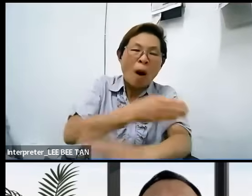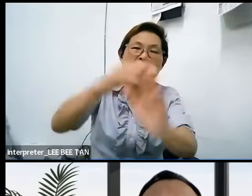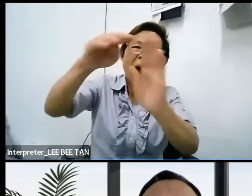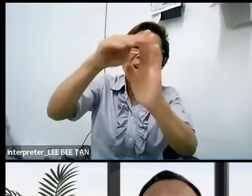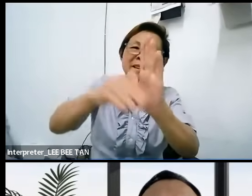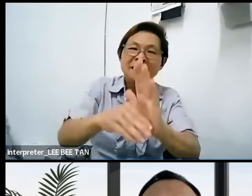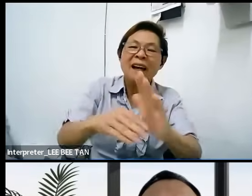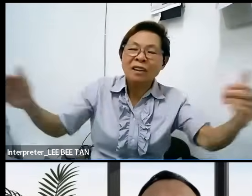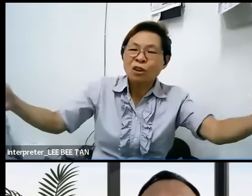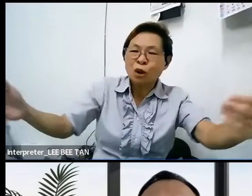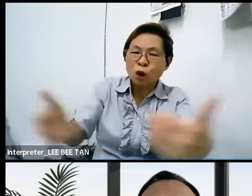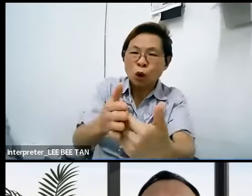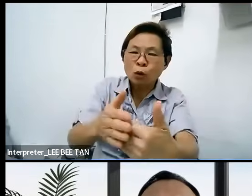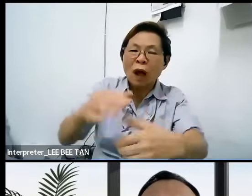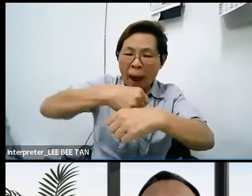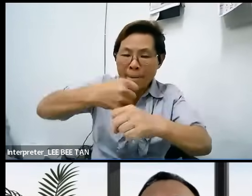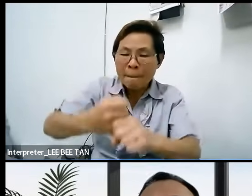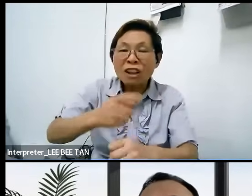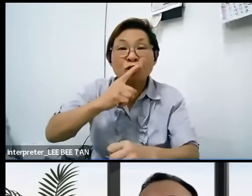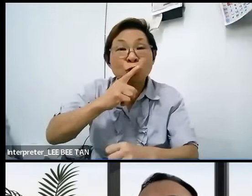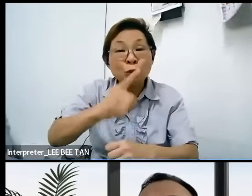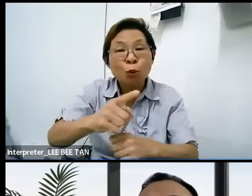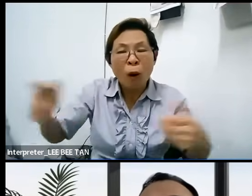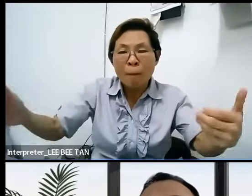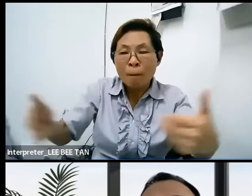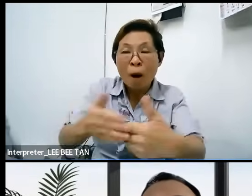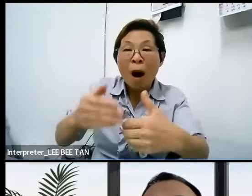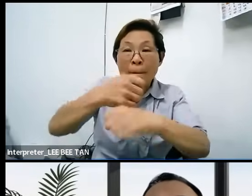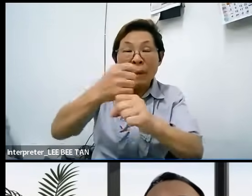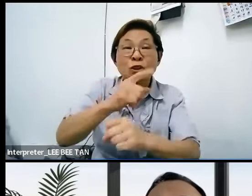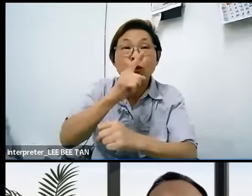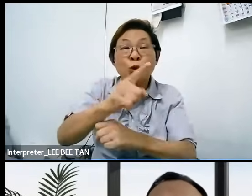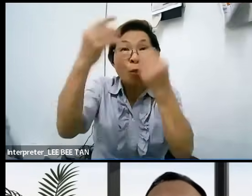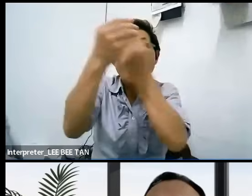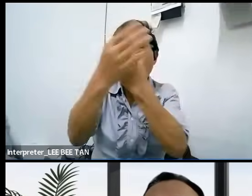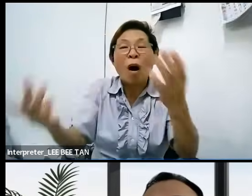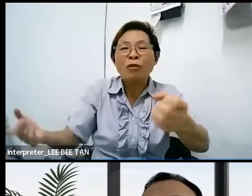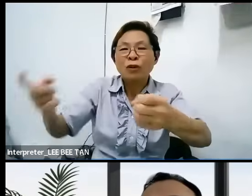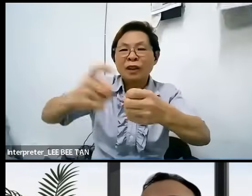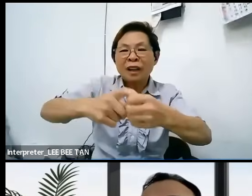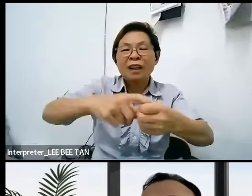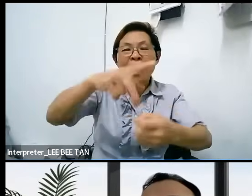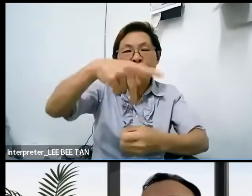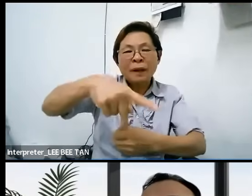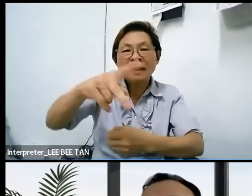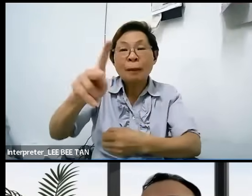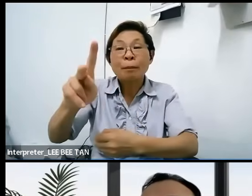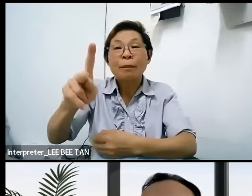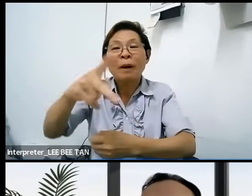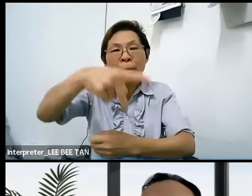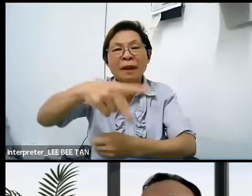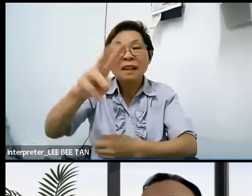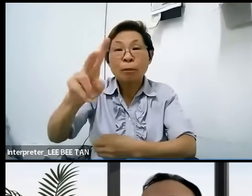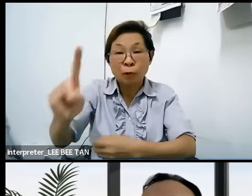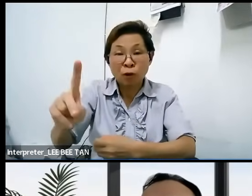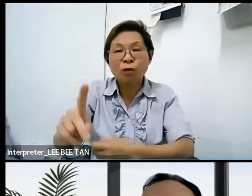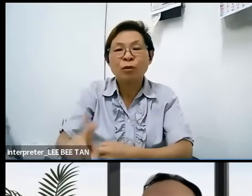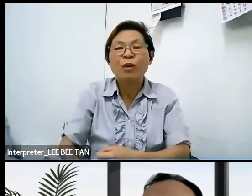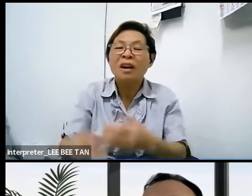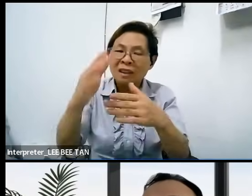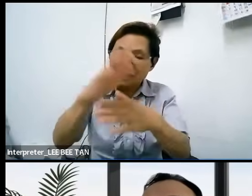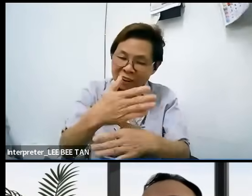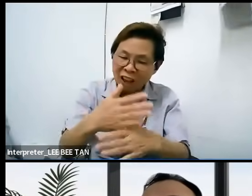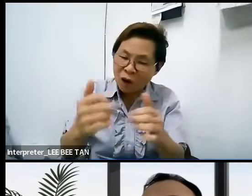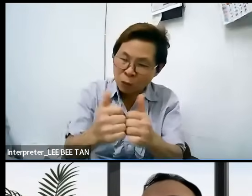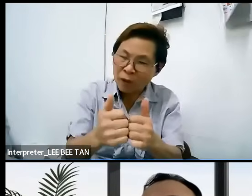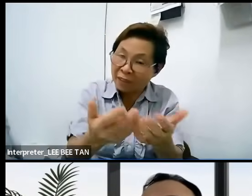the gaps, and making sure that the information related to persons with disabilities are, effectively shared with them so